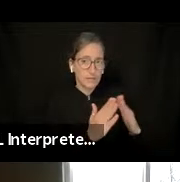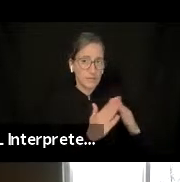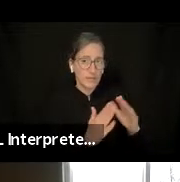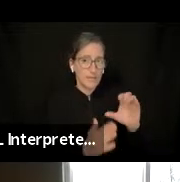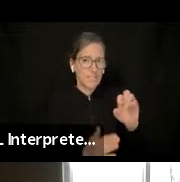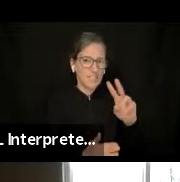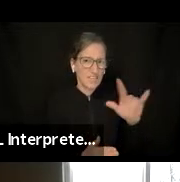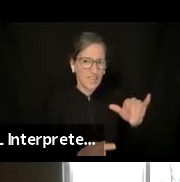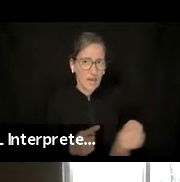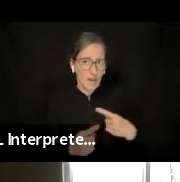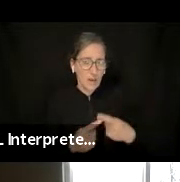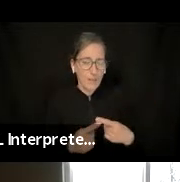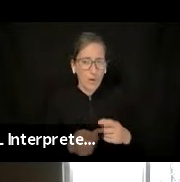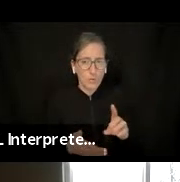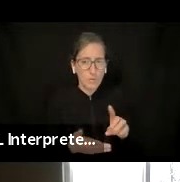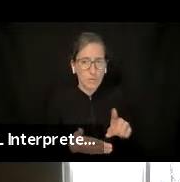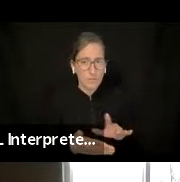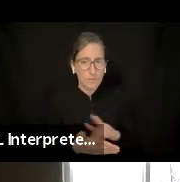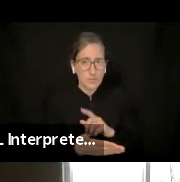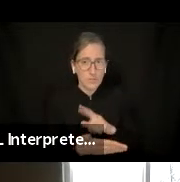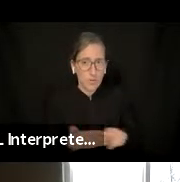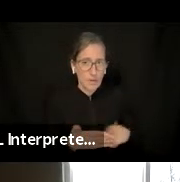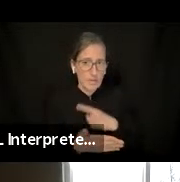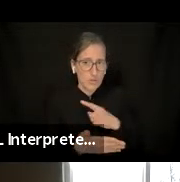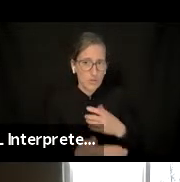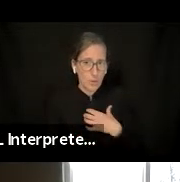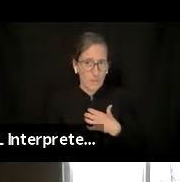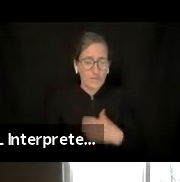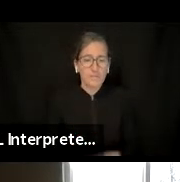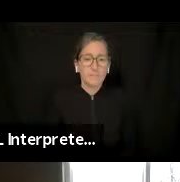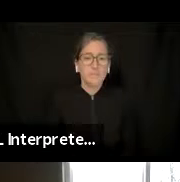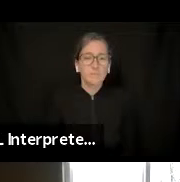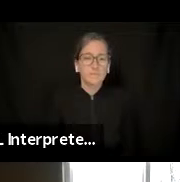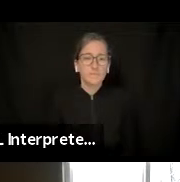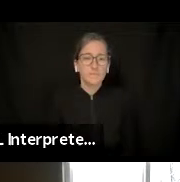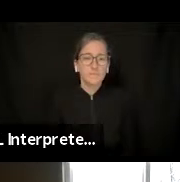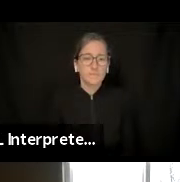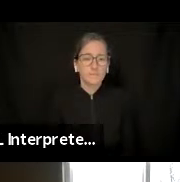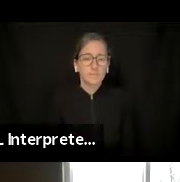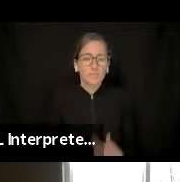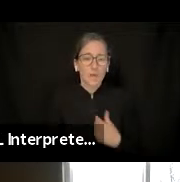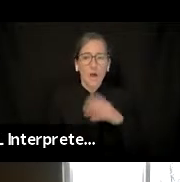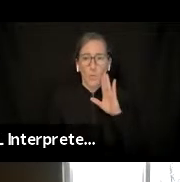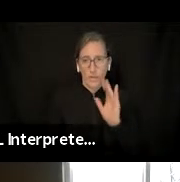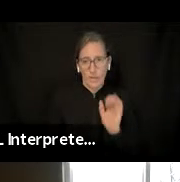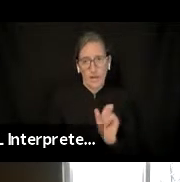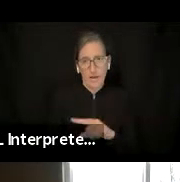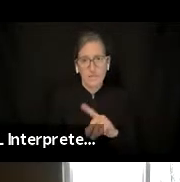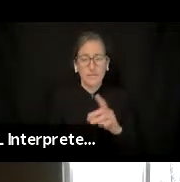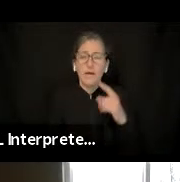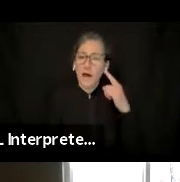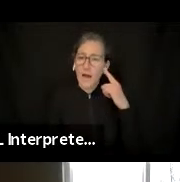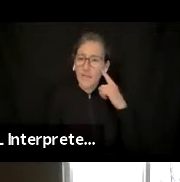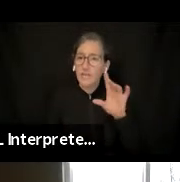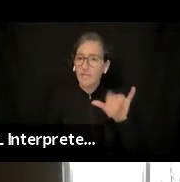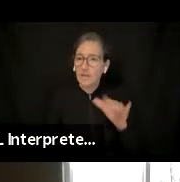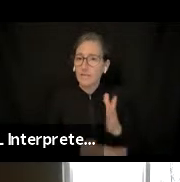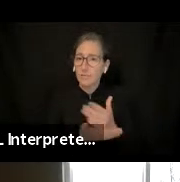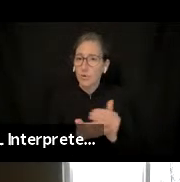Mary, I'm going to ask, I think that's part of the law creation for this